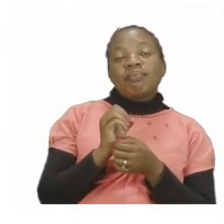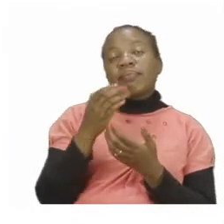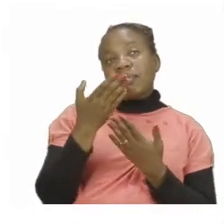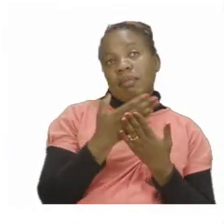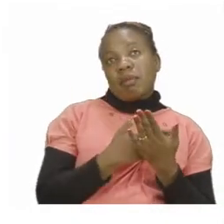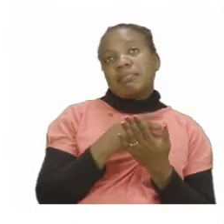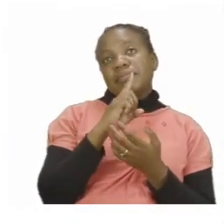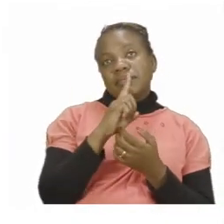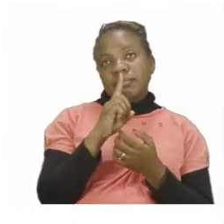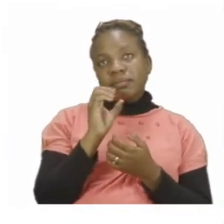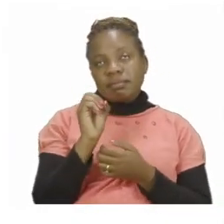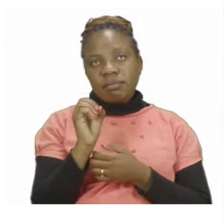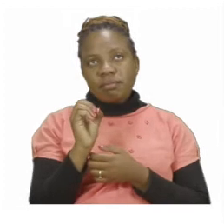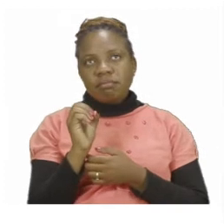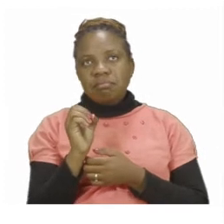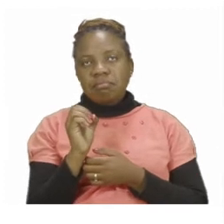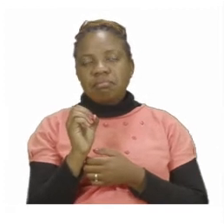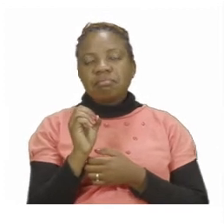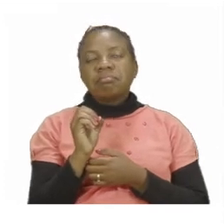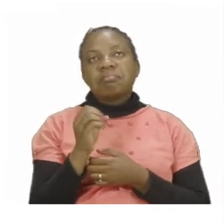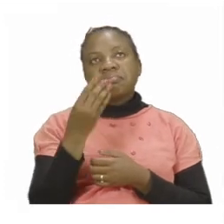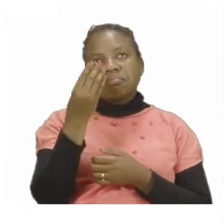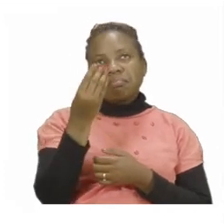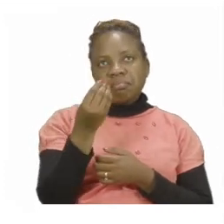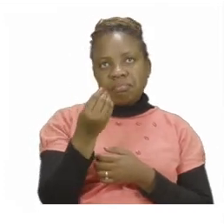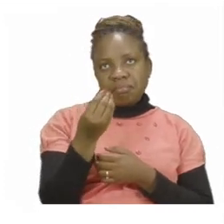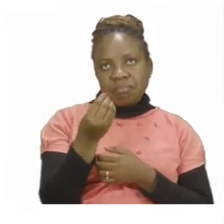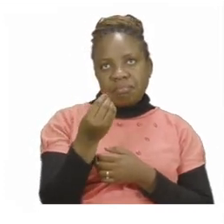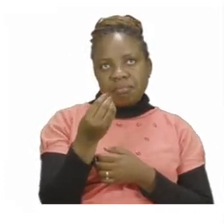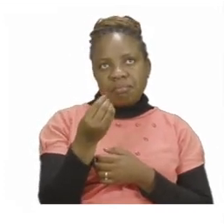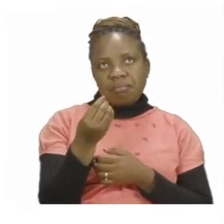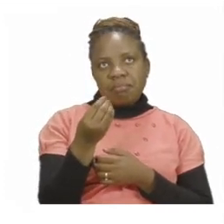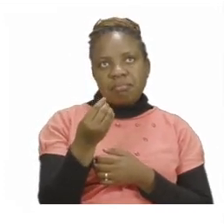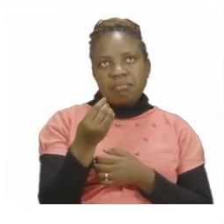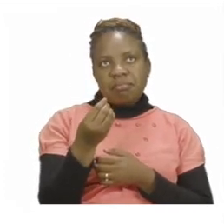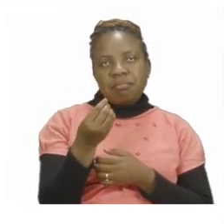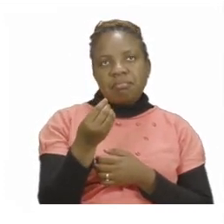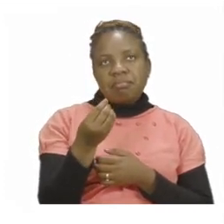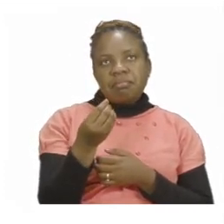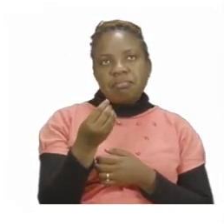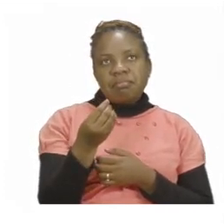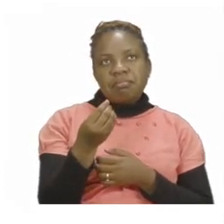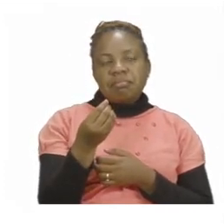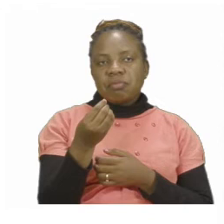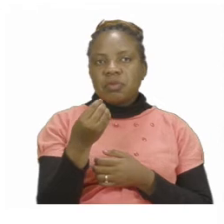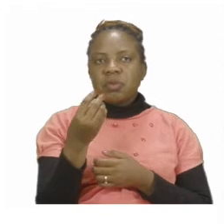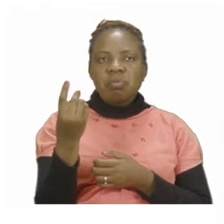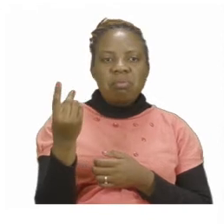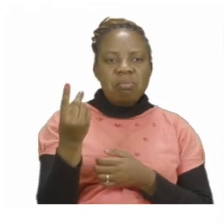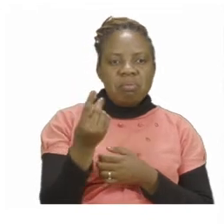are looking at money measurements. We are looking at buying,